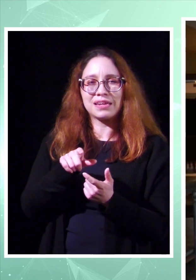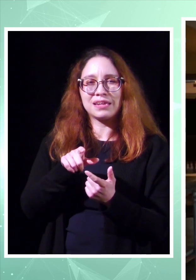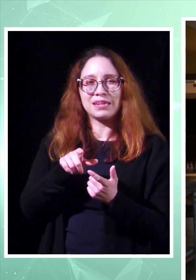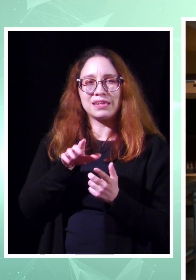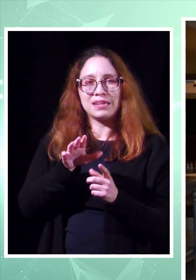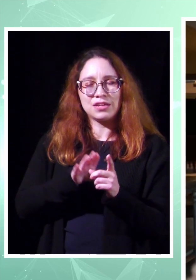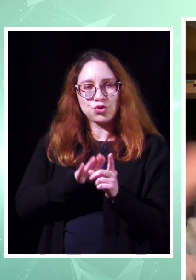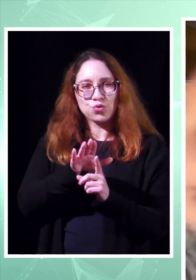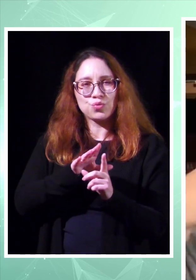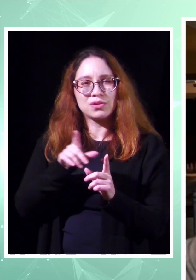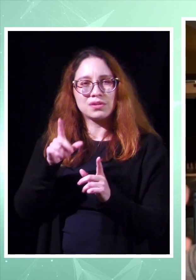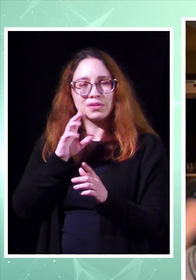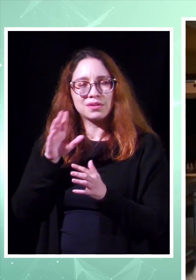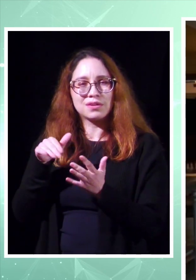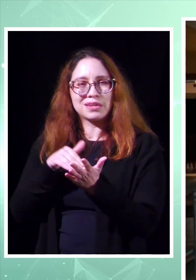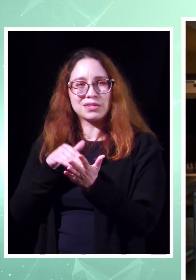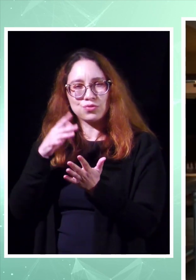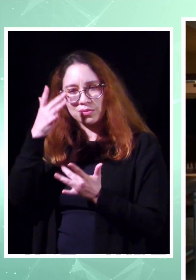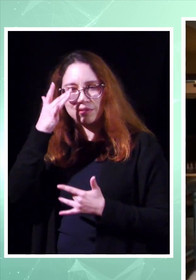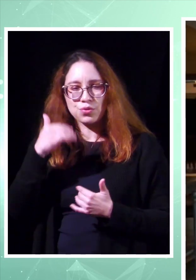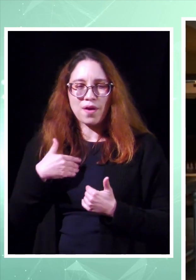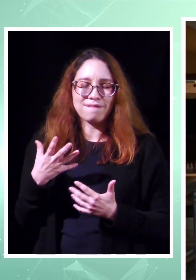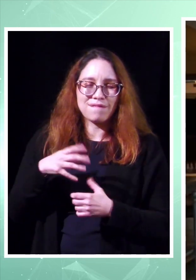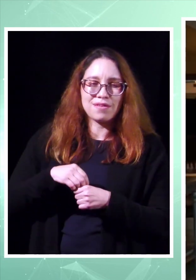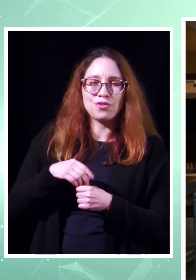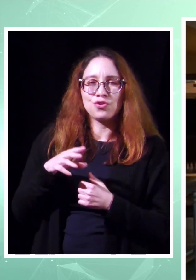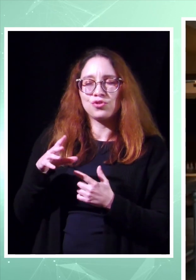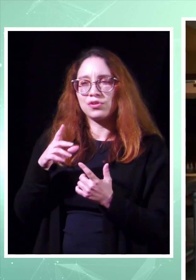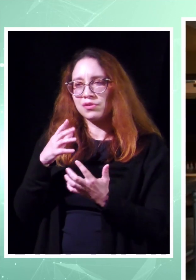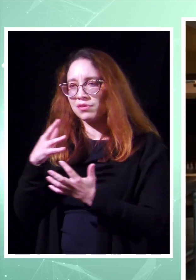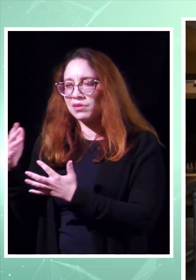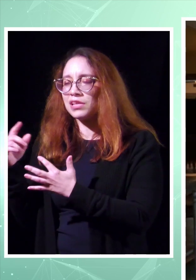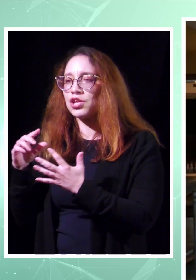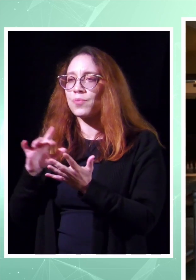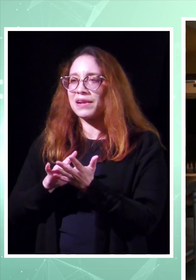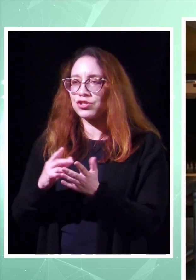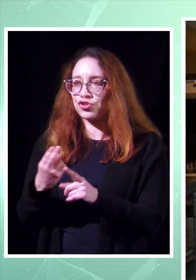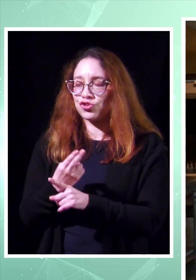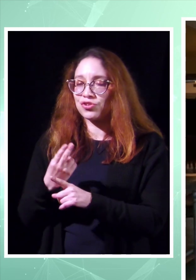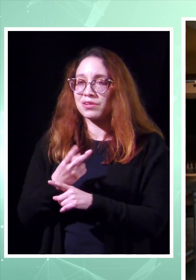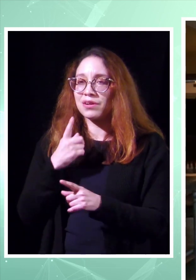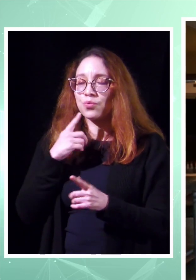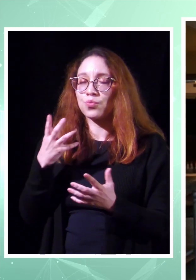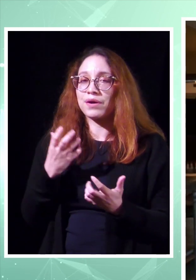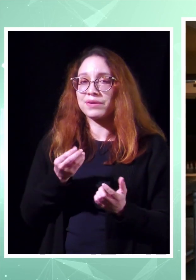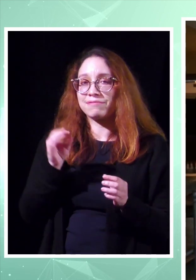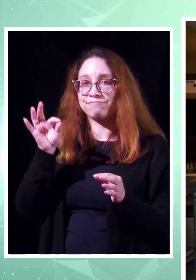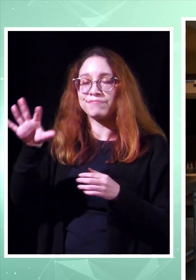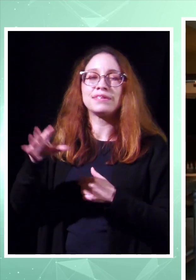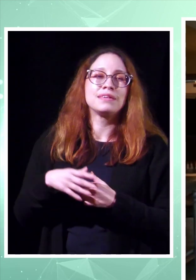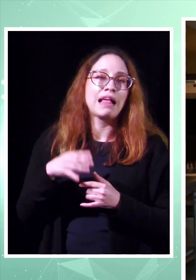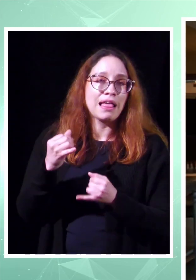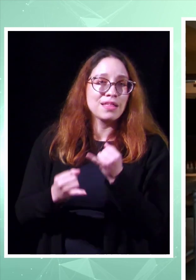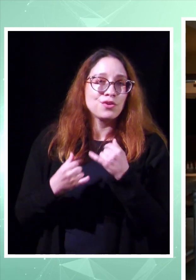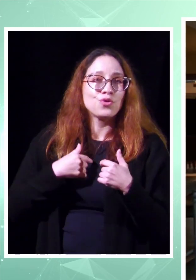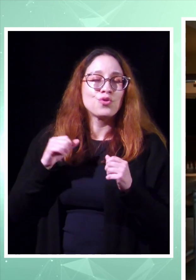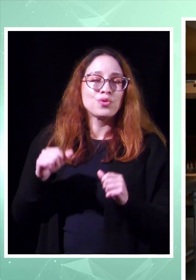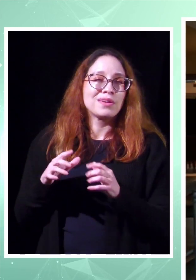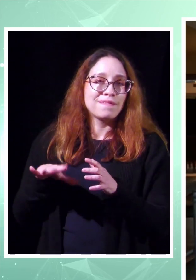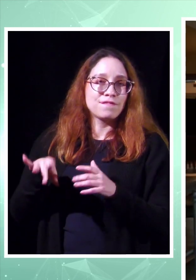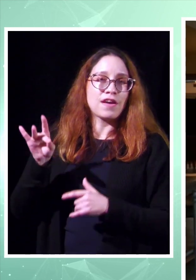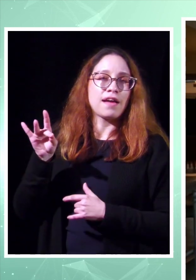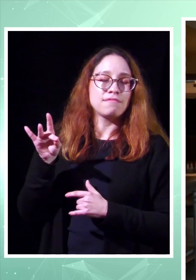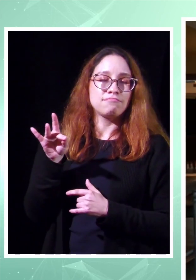human being and the other medical ailments that you have and the other medicines that you're on. The take home that I would like to leave you with is we can